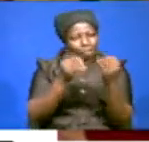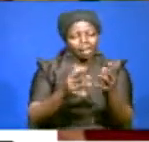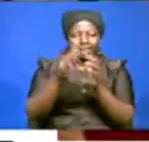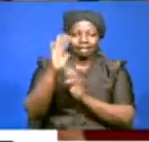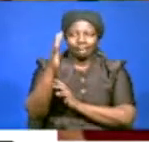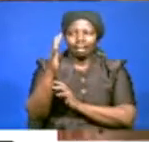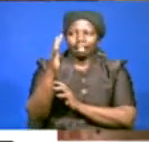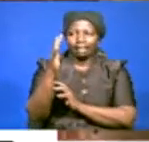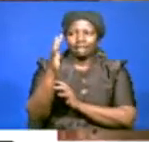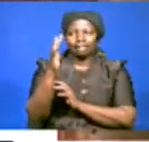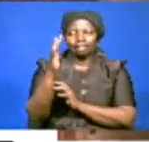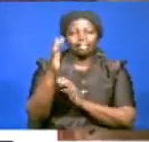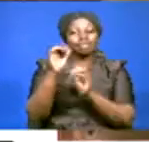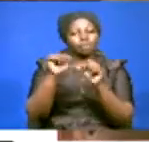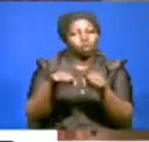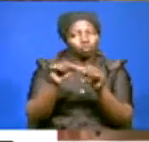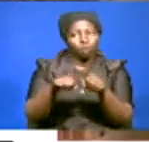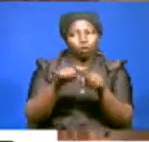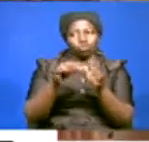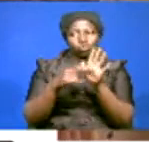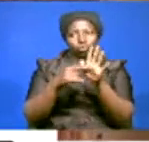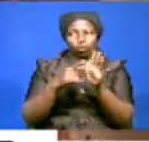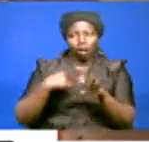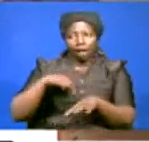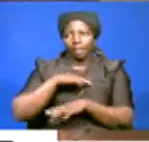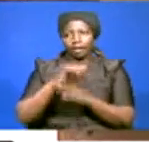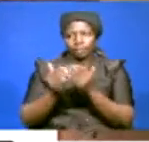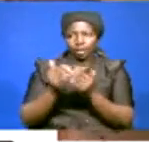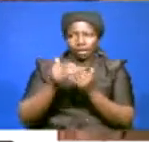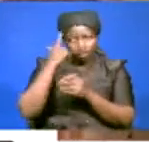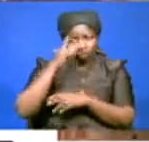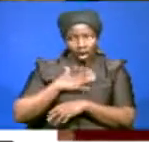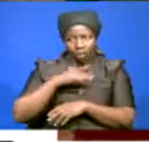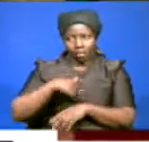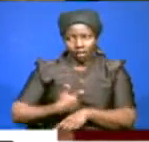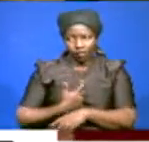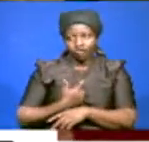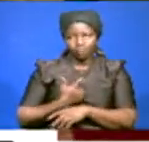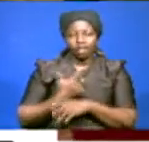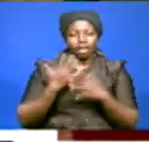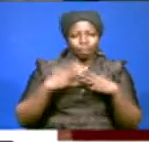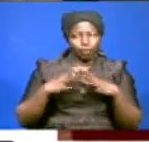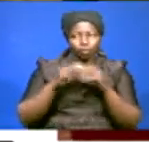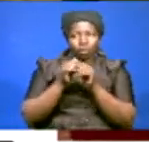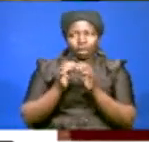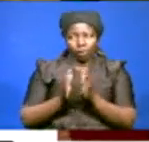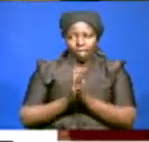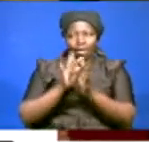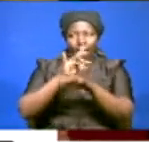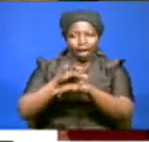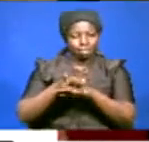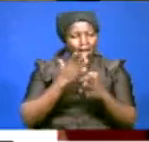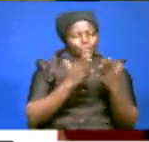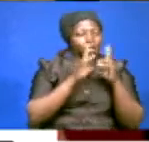seedlings as we can to show that we care for ourselves, humanity, and the Earth. May peace reign among all